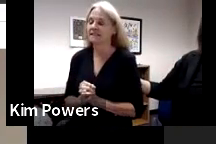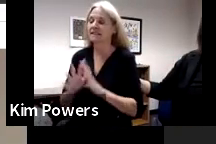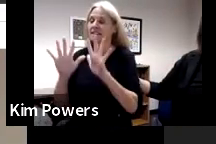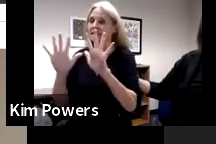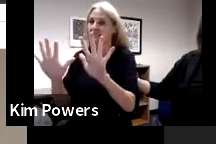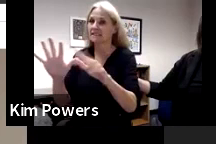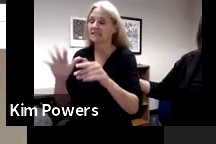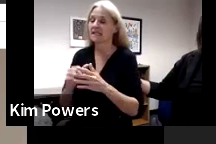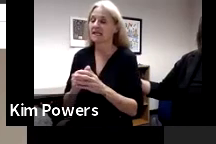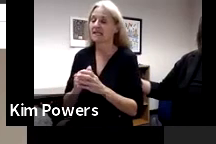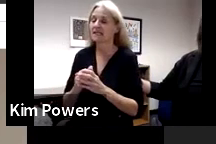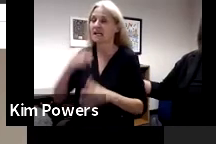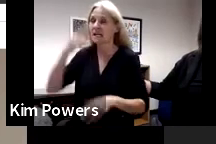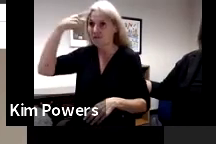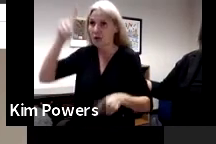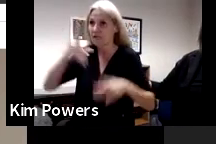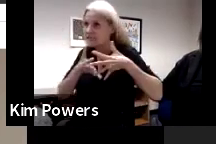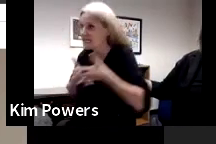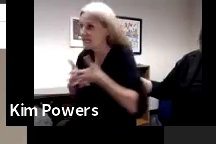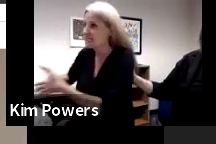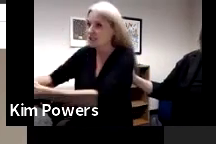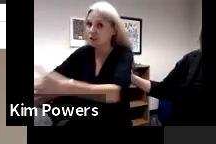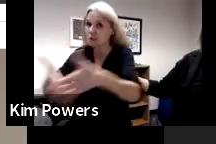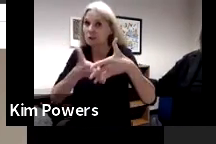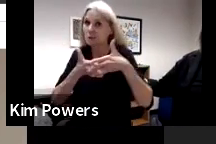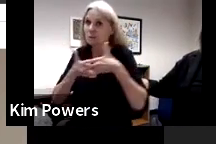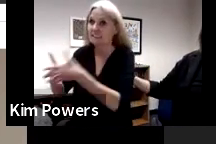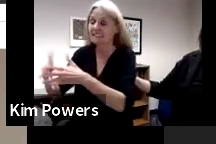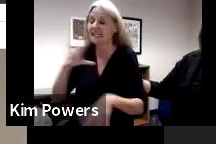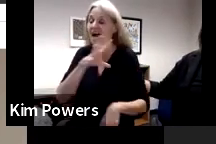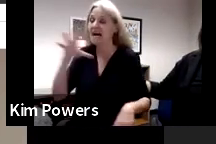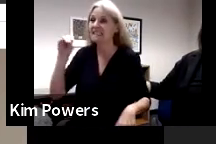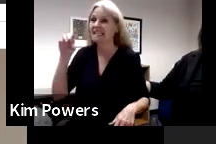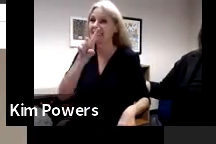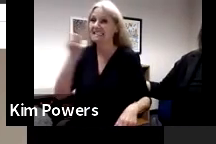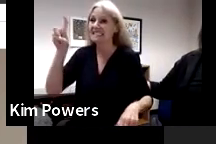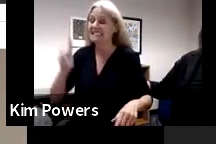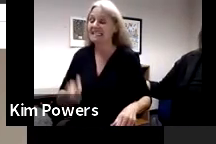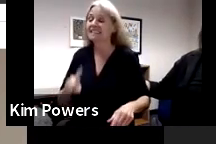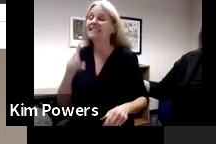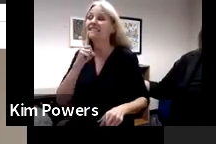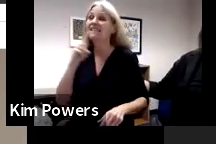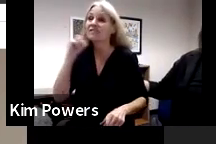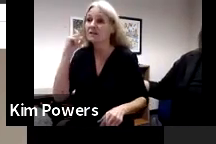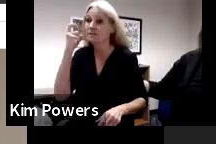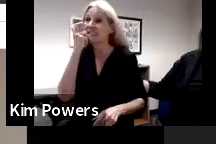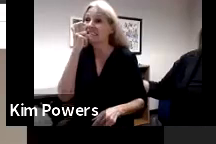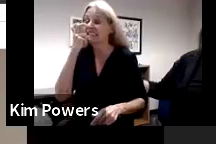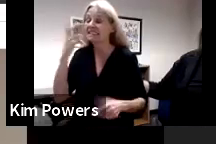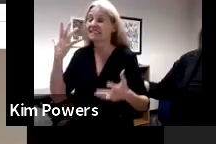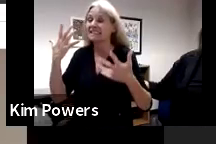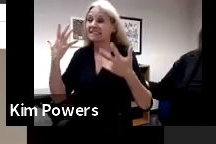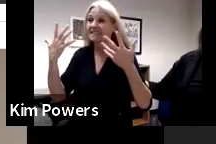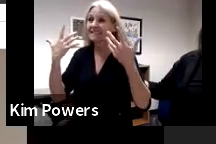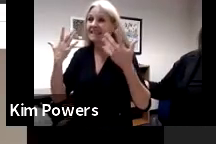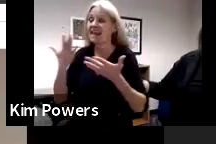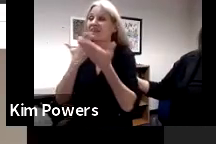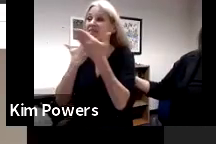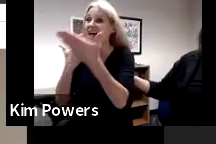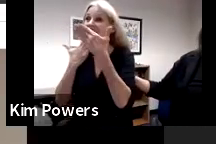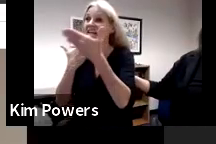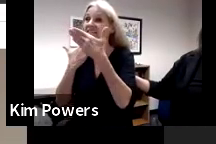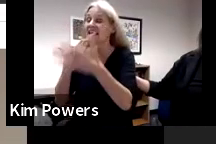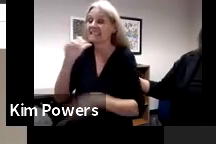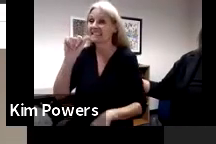And where is my support to provide effective communication at this juncture? The American and